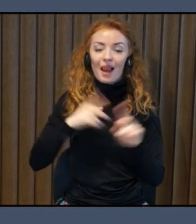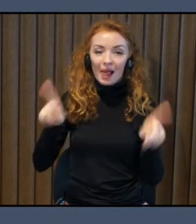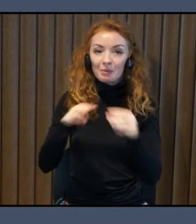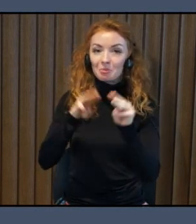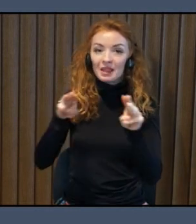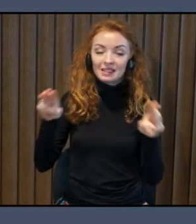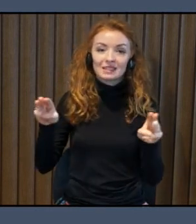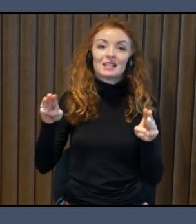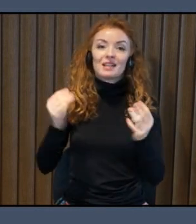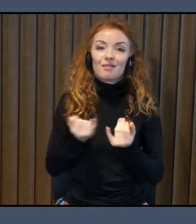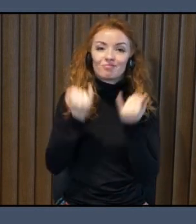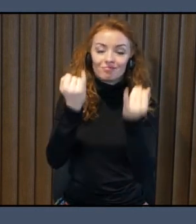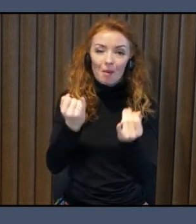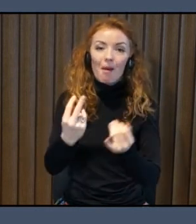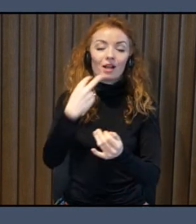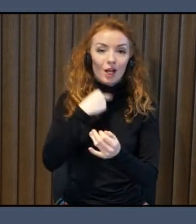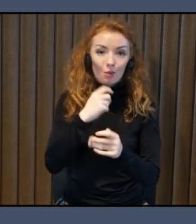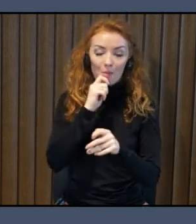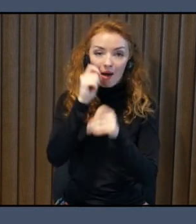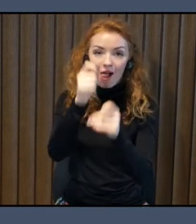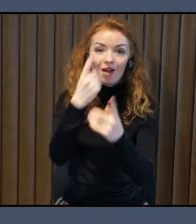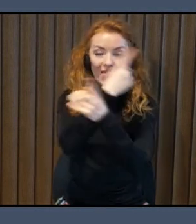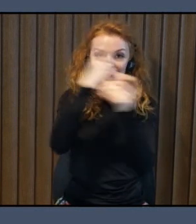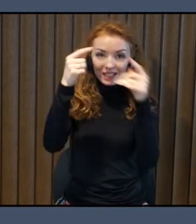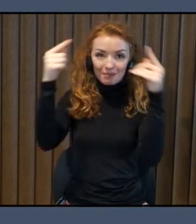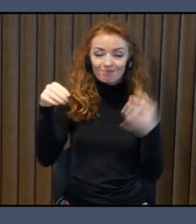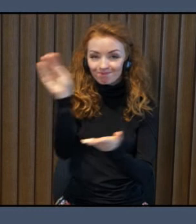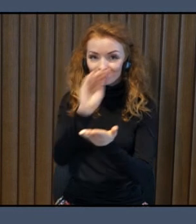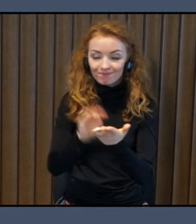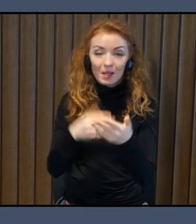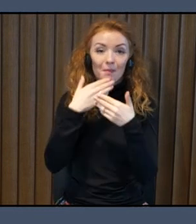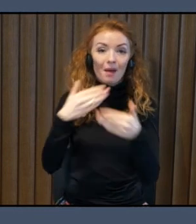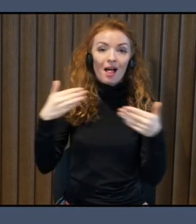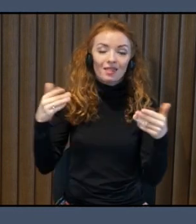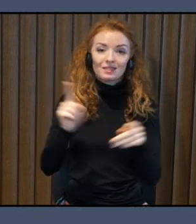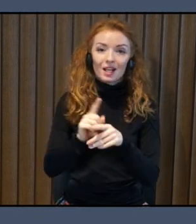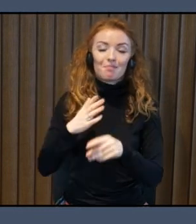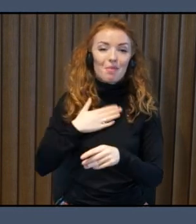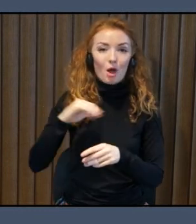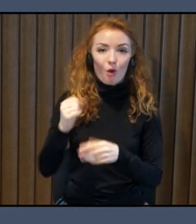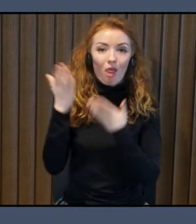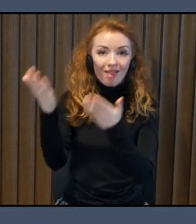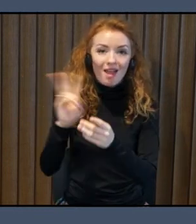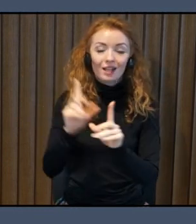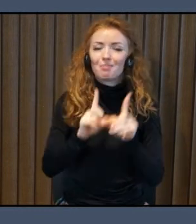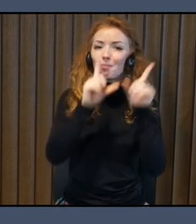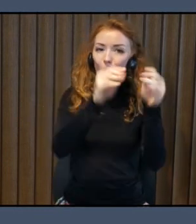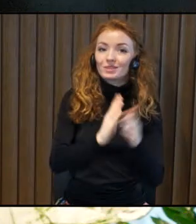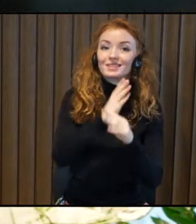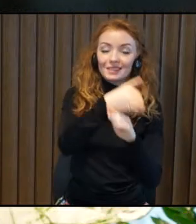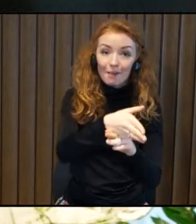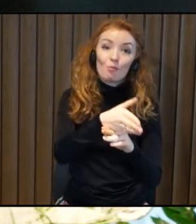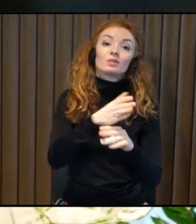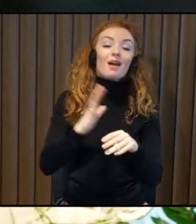these virtual kisses and the praise that the awards will be sent, and Santa